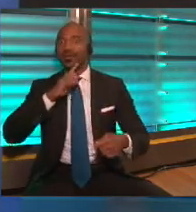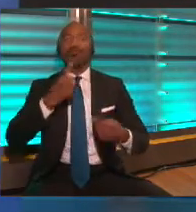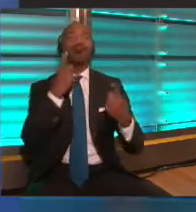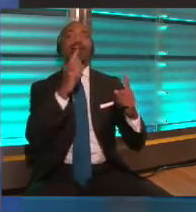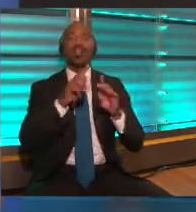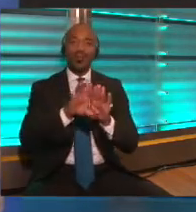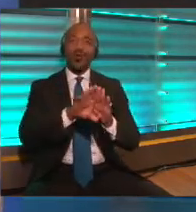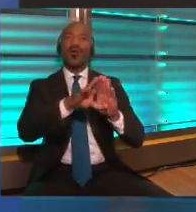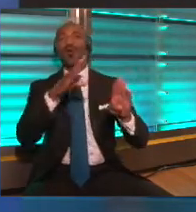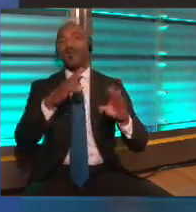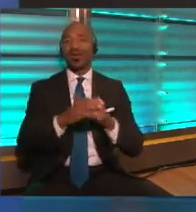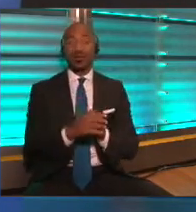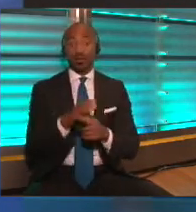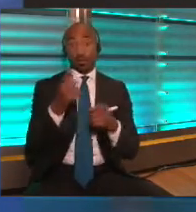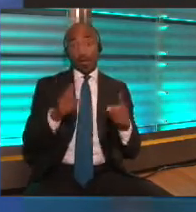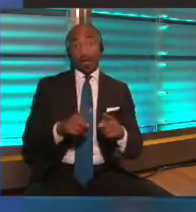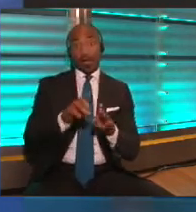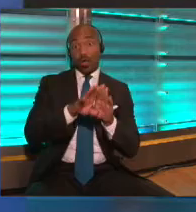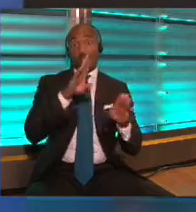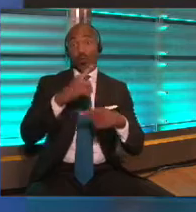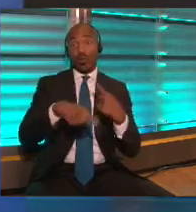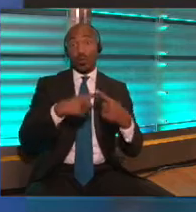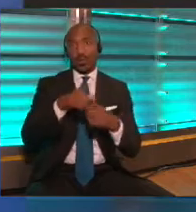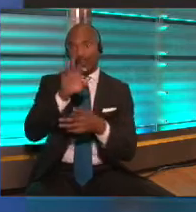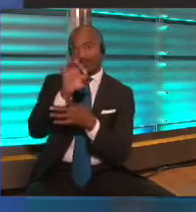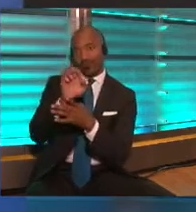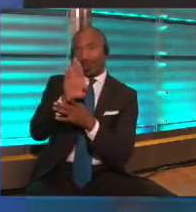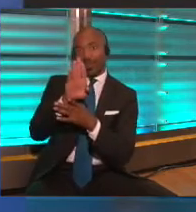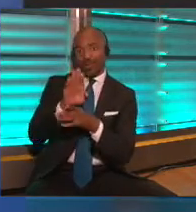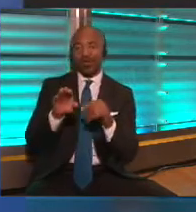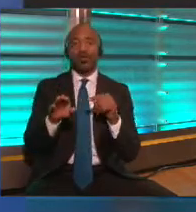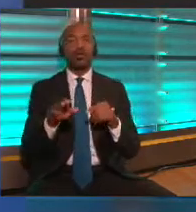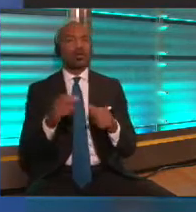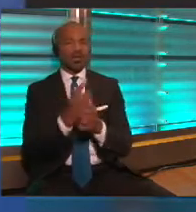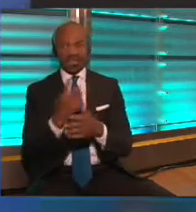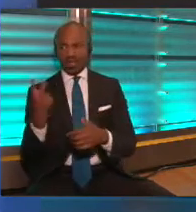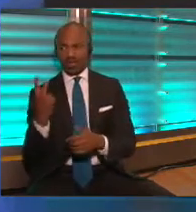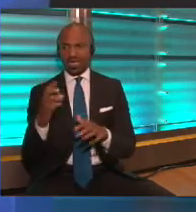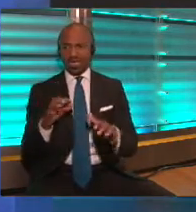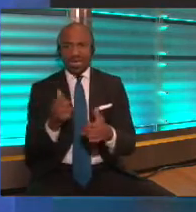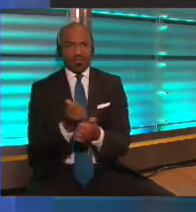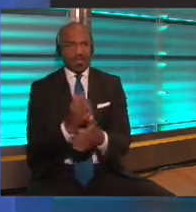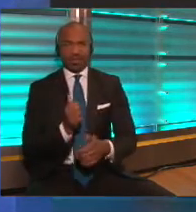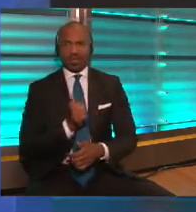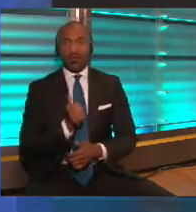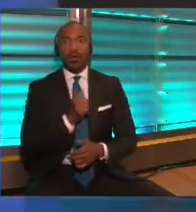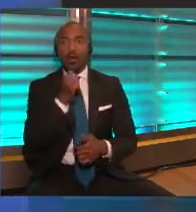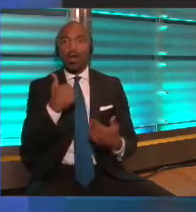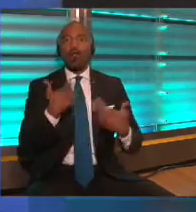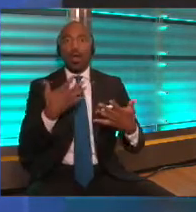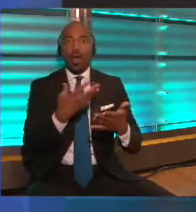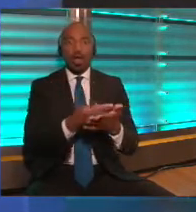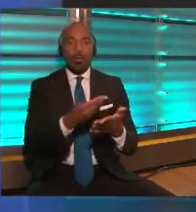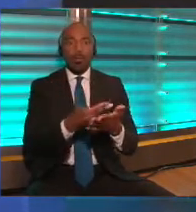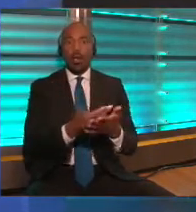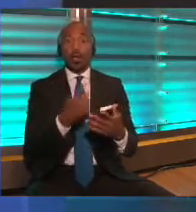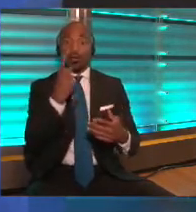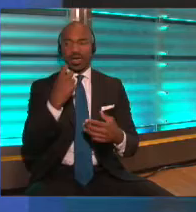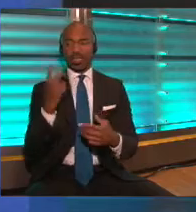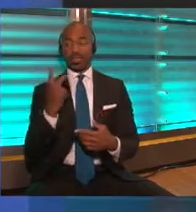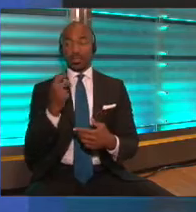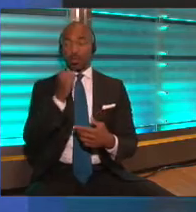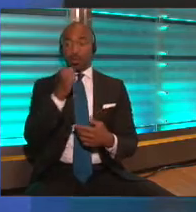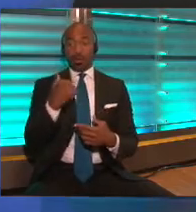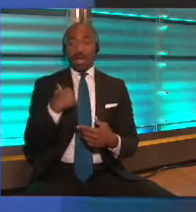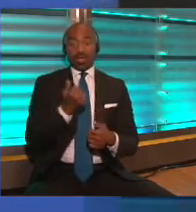bakery in February. And we did everything in the beginning. You know, we didn't have a lot of money, so we didn't have any employees. It was just us two and our mom who